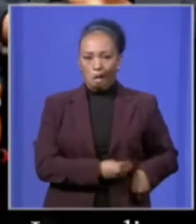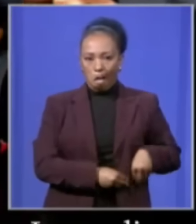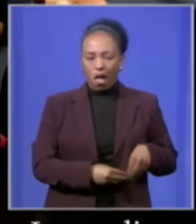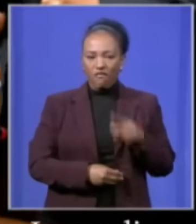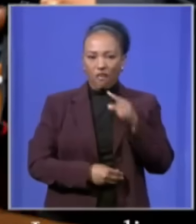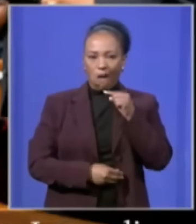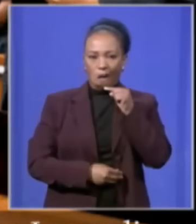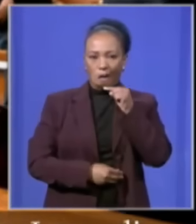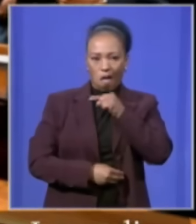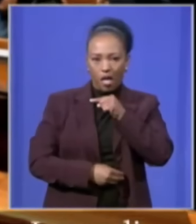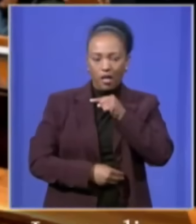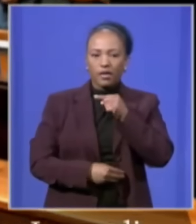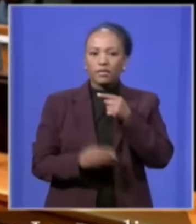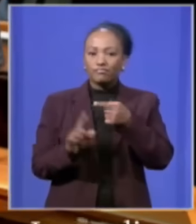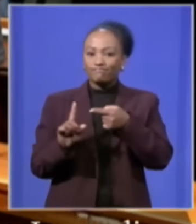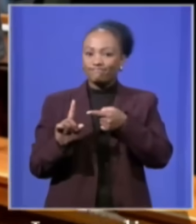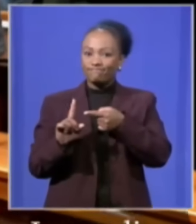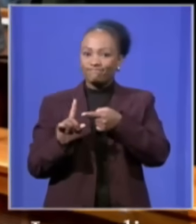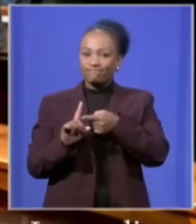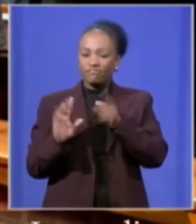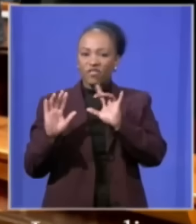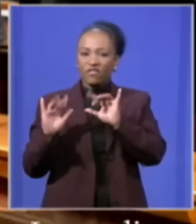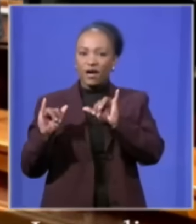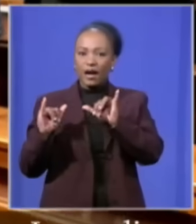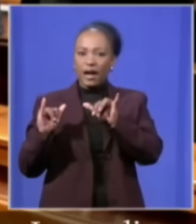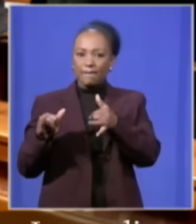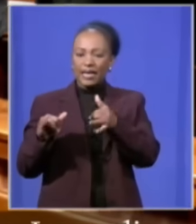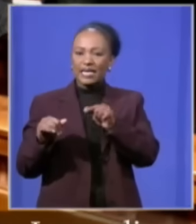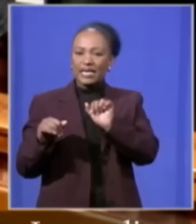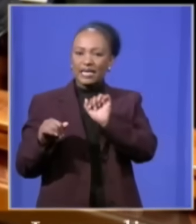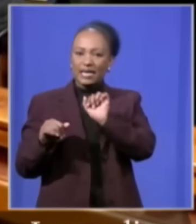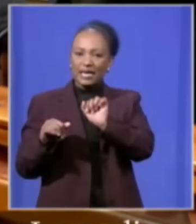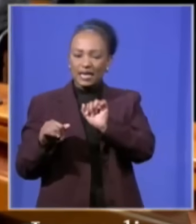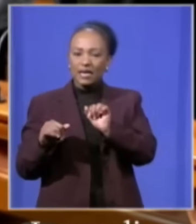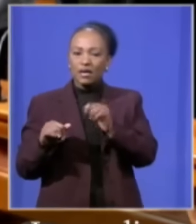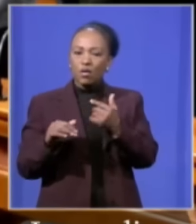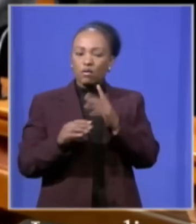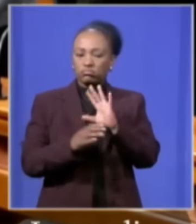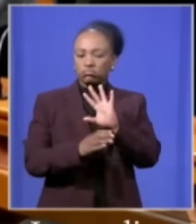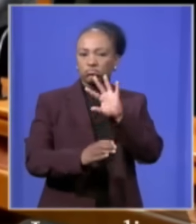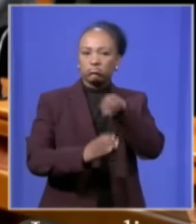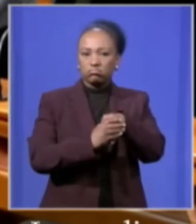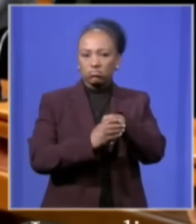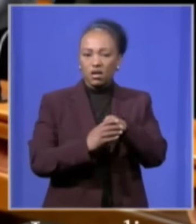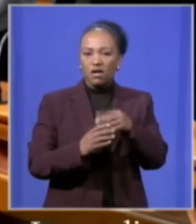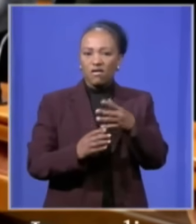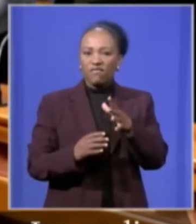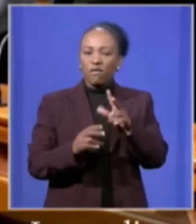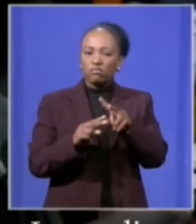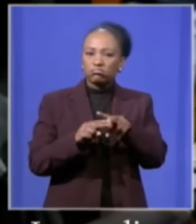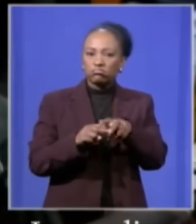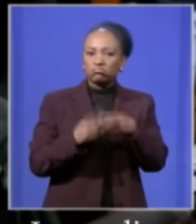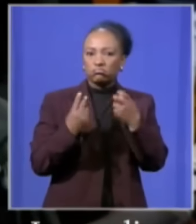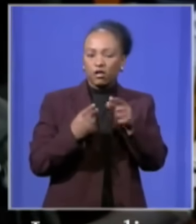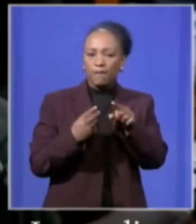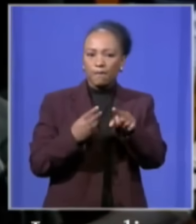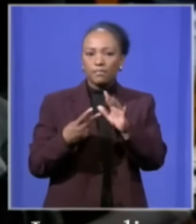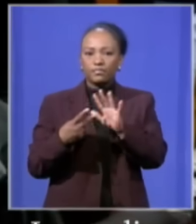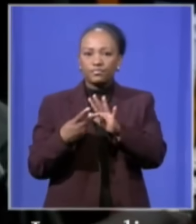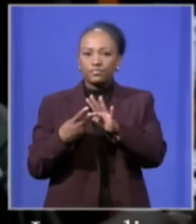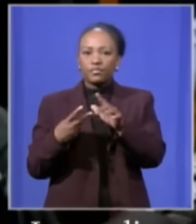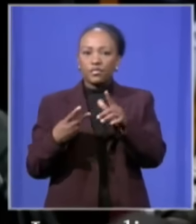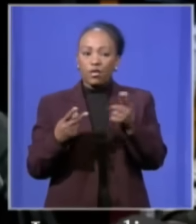Go latofatšwa gore Jordan o ile a thwala khamphane ya tša dikwalakwatšo morago gore a amege ditatofatšong tša go kata. Ka go le lengwe molaodi